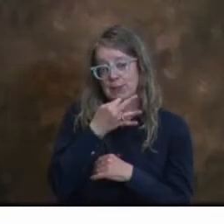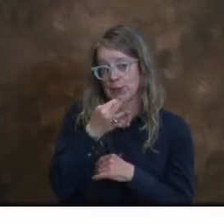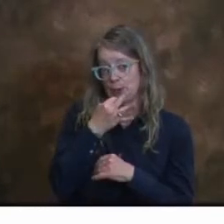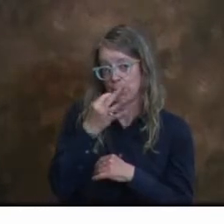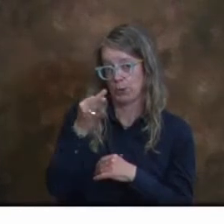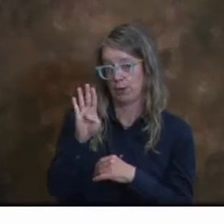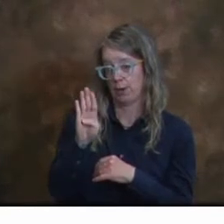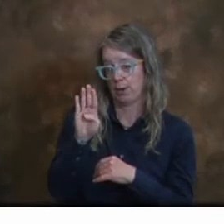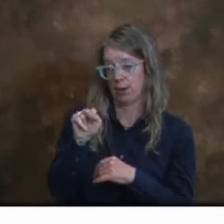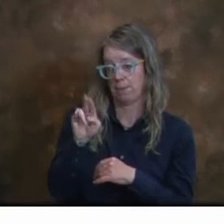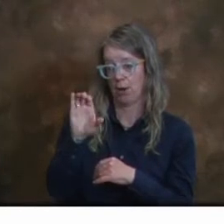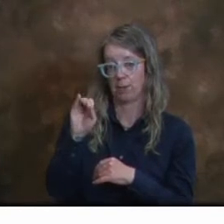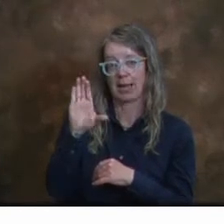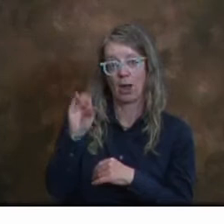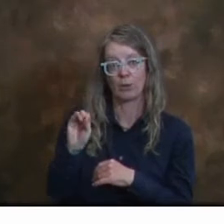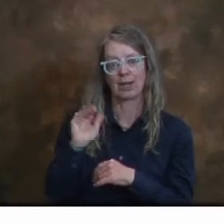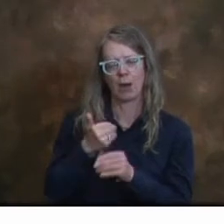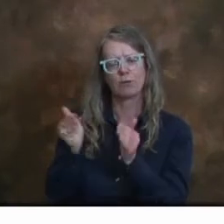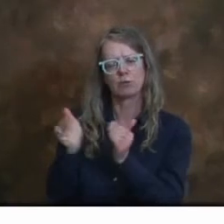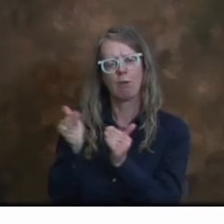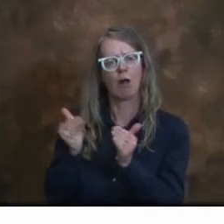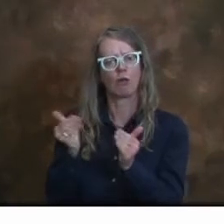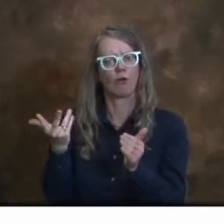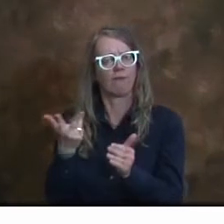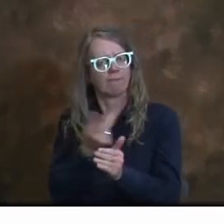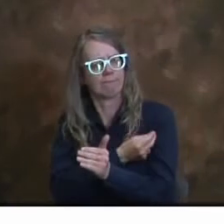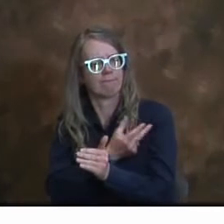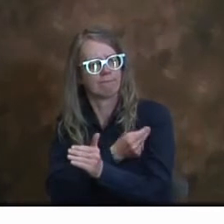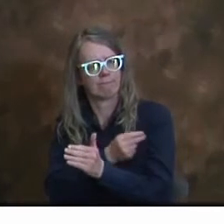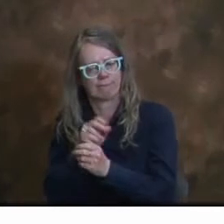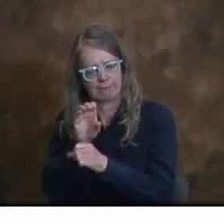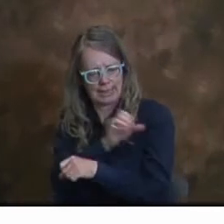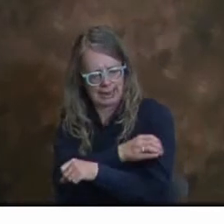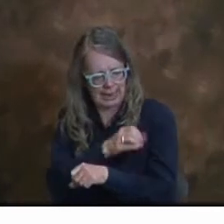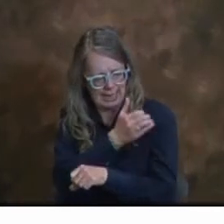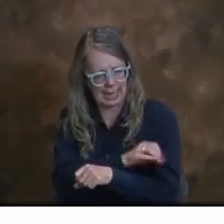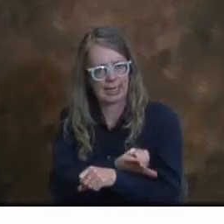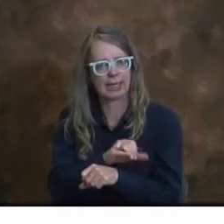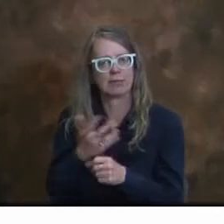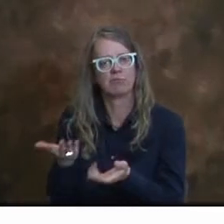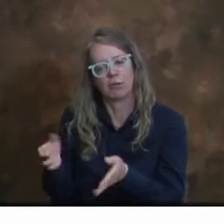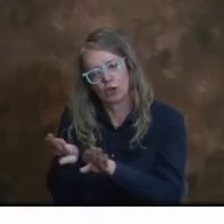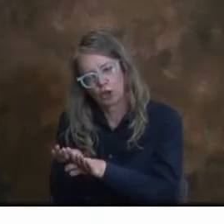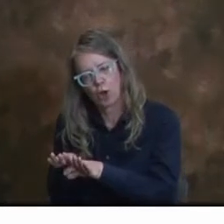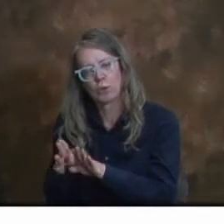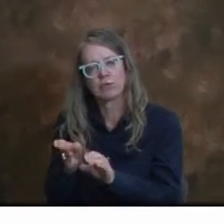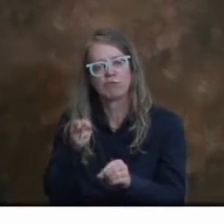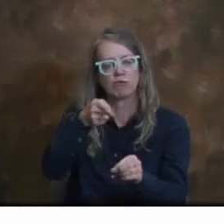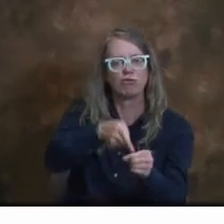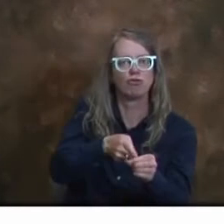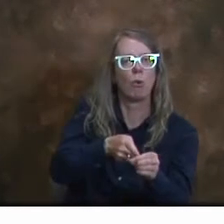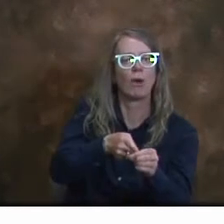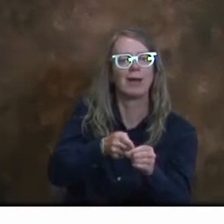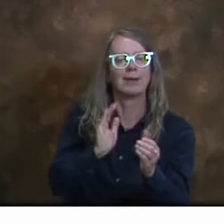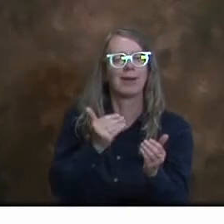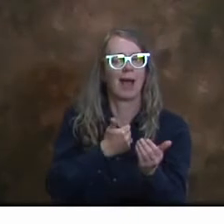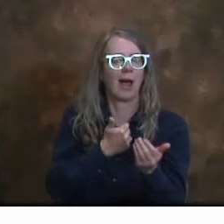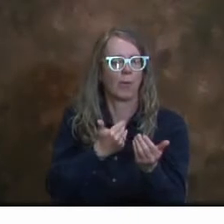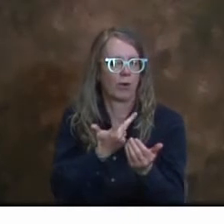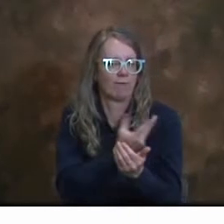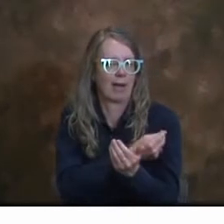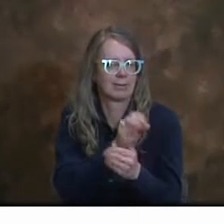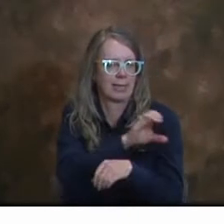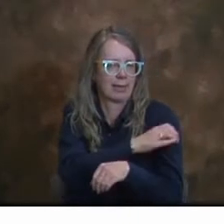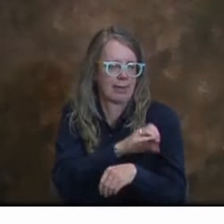our smaller mass vax clinic, into the existing immunization clinic by the end of February, now that our less